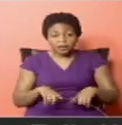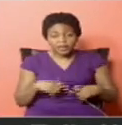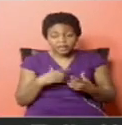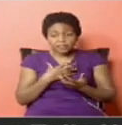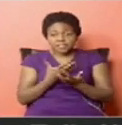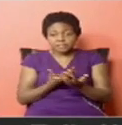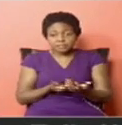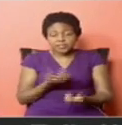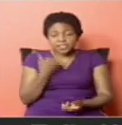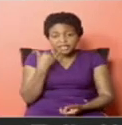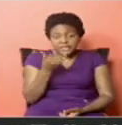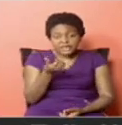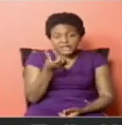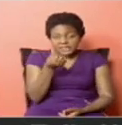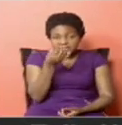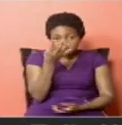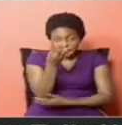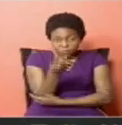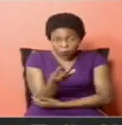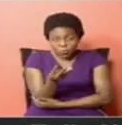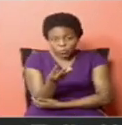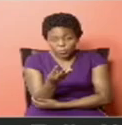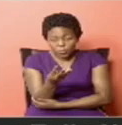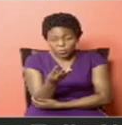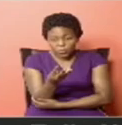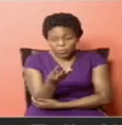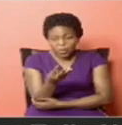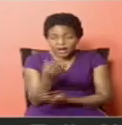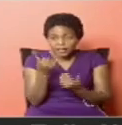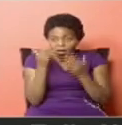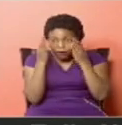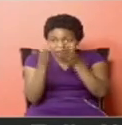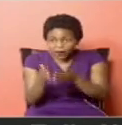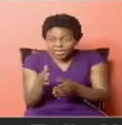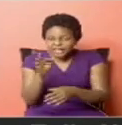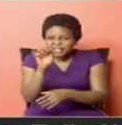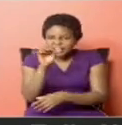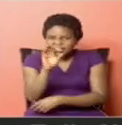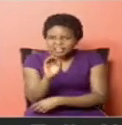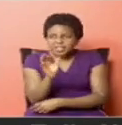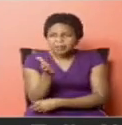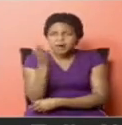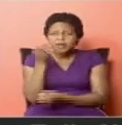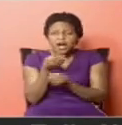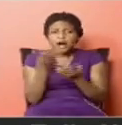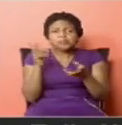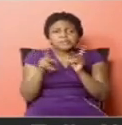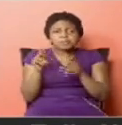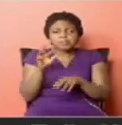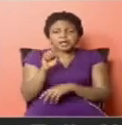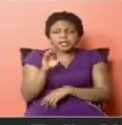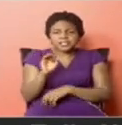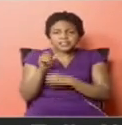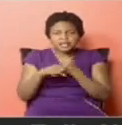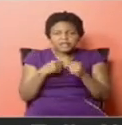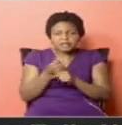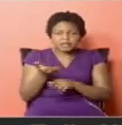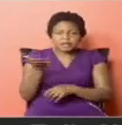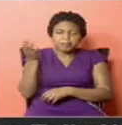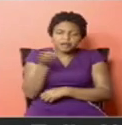is actually 64, but you're looking at 80 and above, how many people are 80 years and above in this